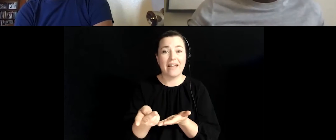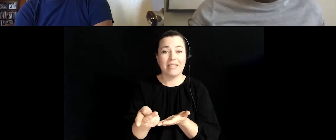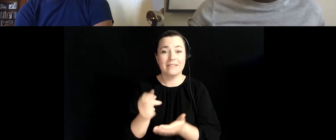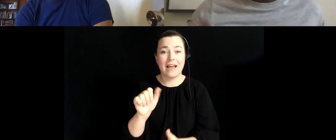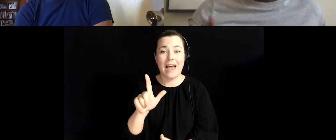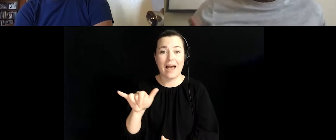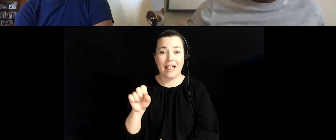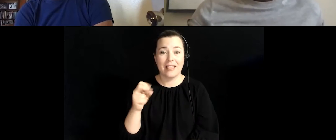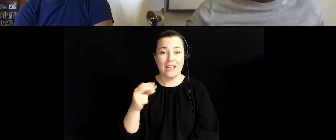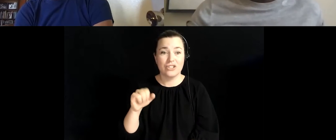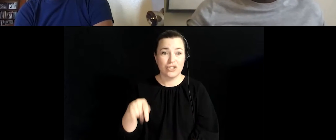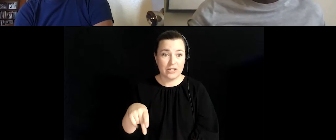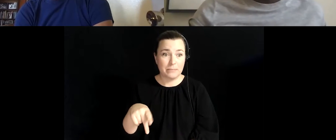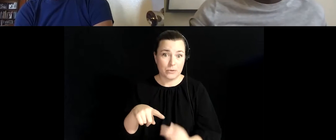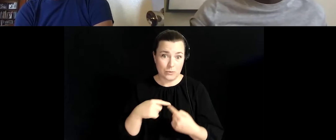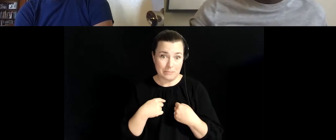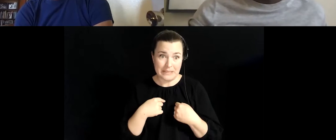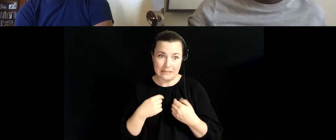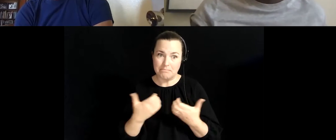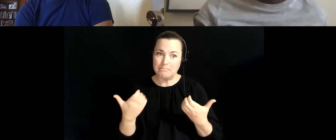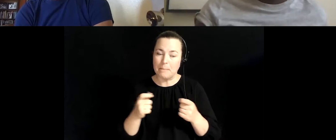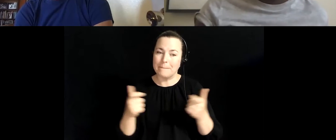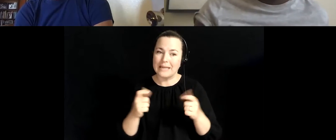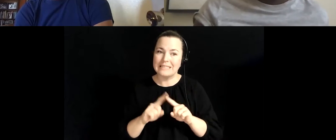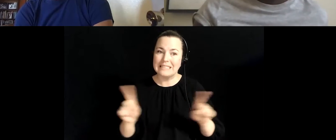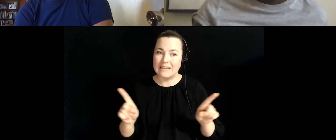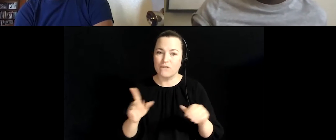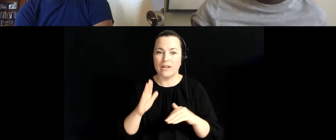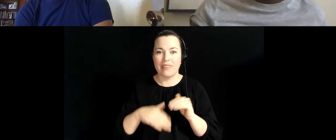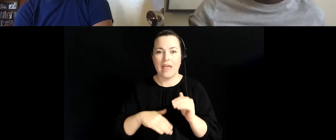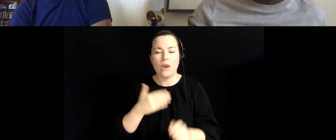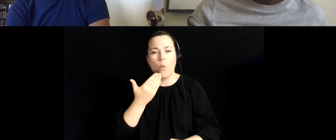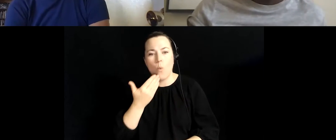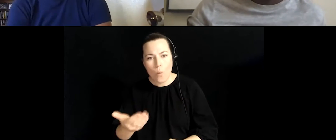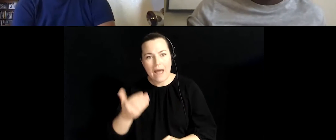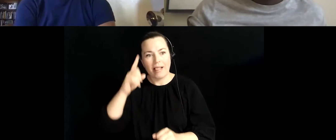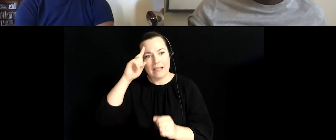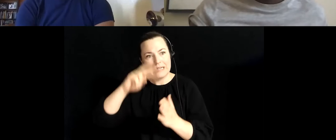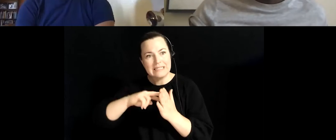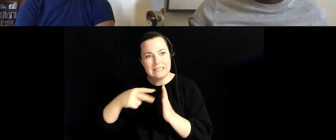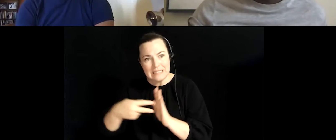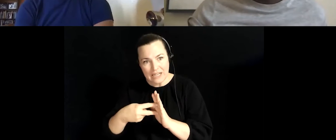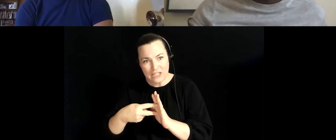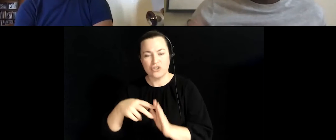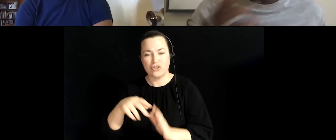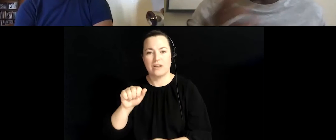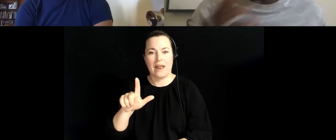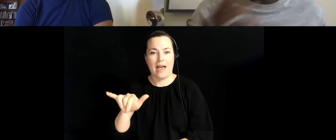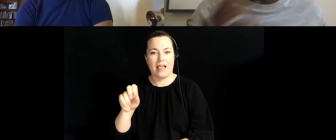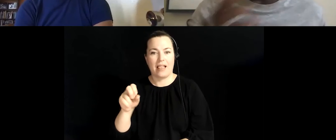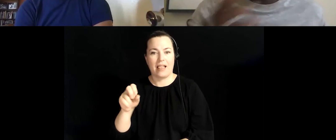is actually, to me, very different than well-intentioned allyship. the difference